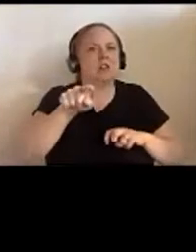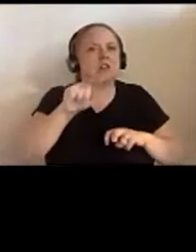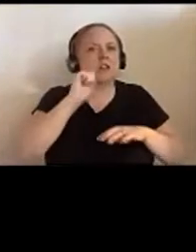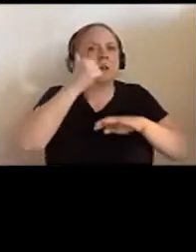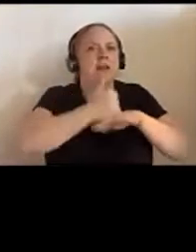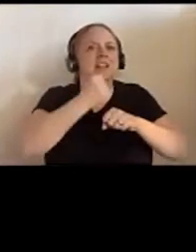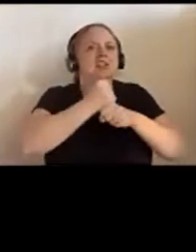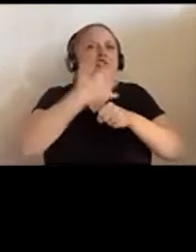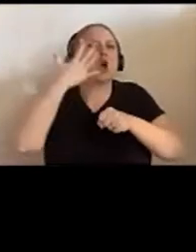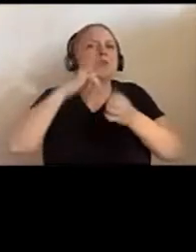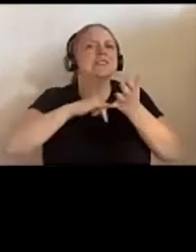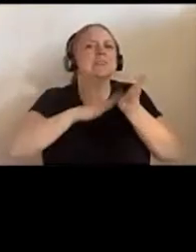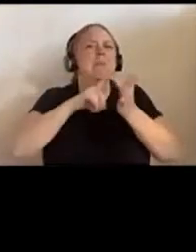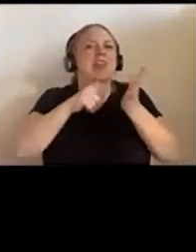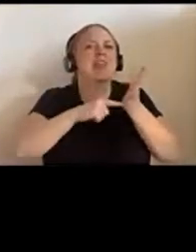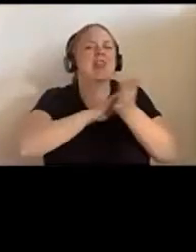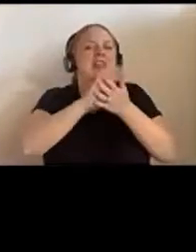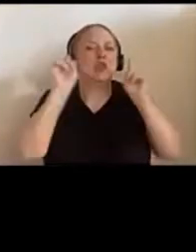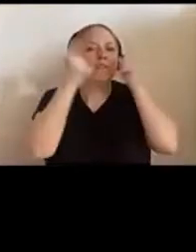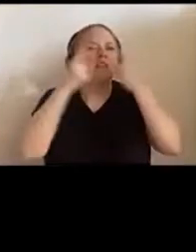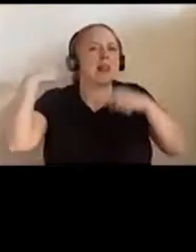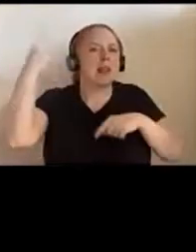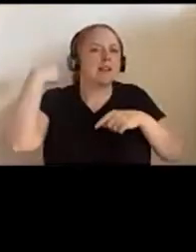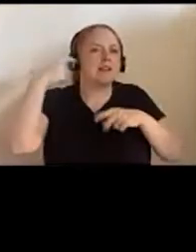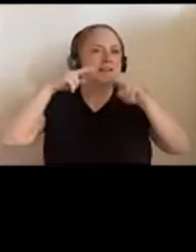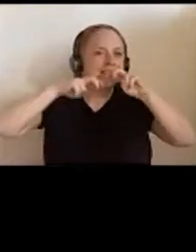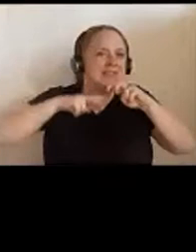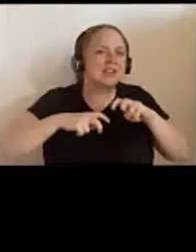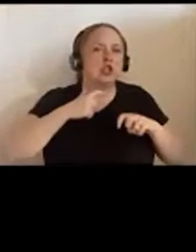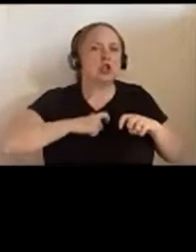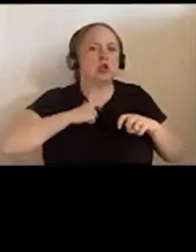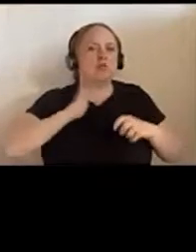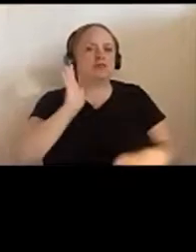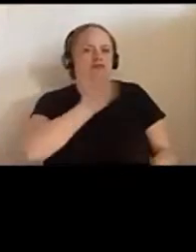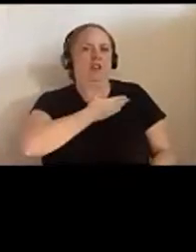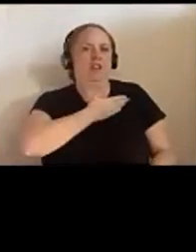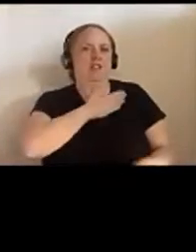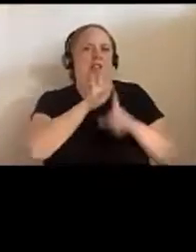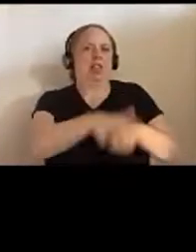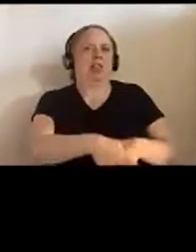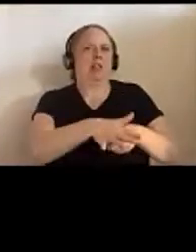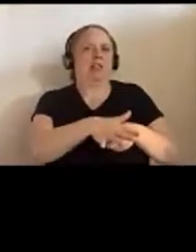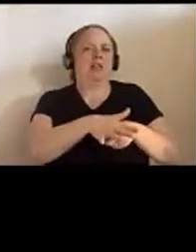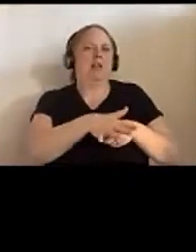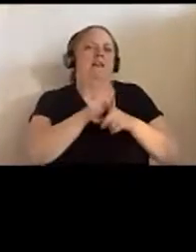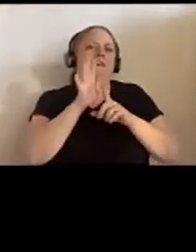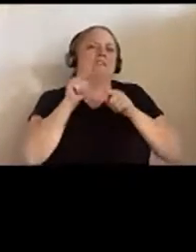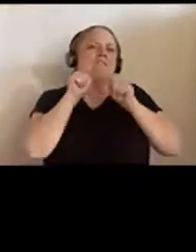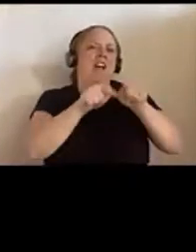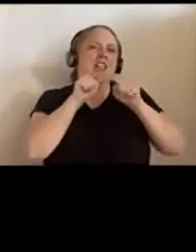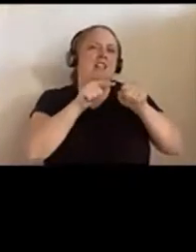Goldsmiths, University of London, investigating human rights violations, including violence committed by states, police